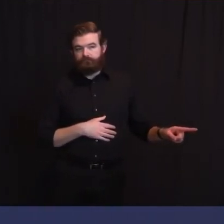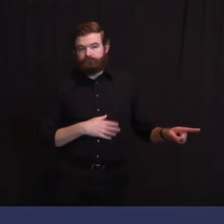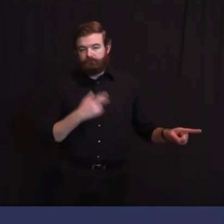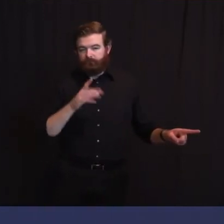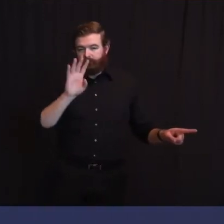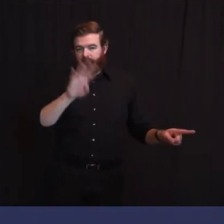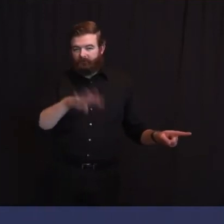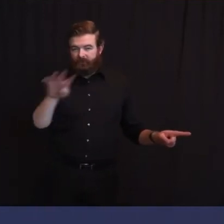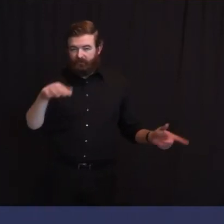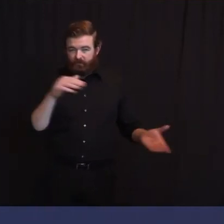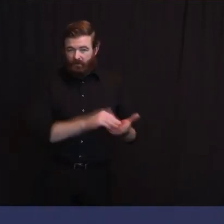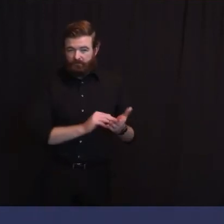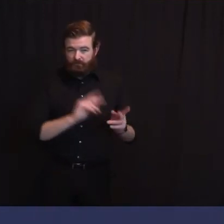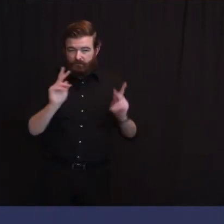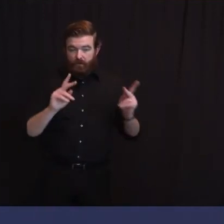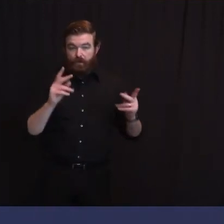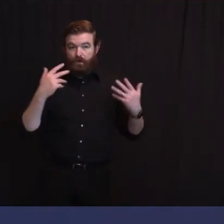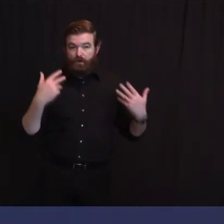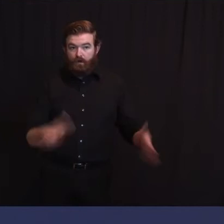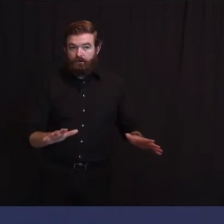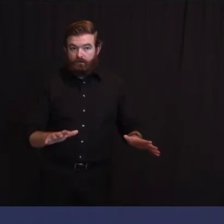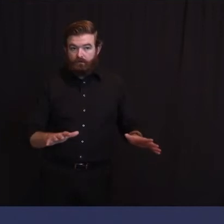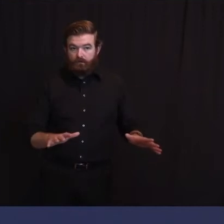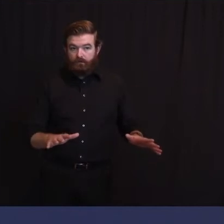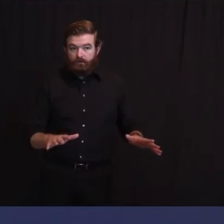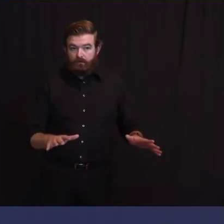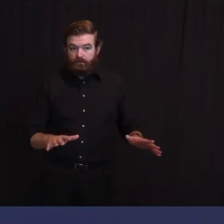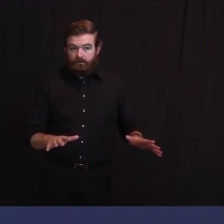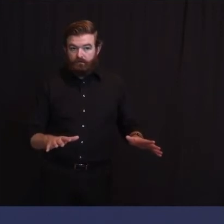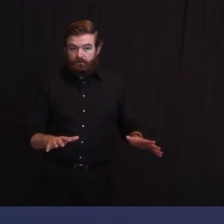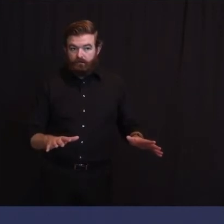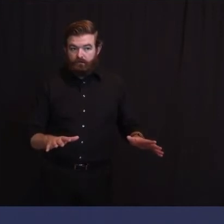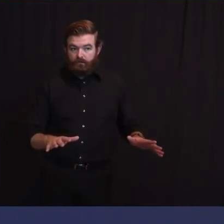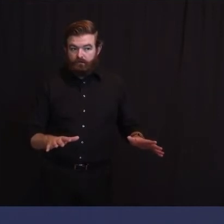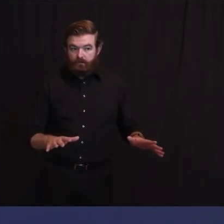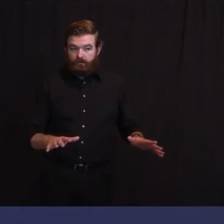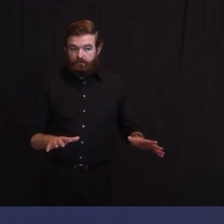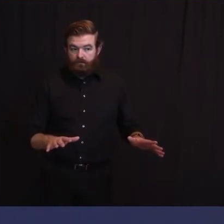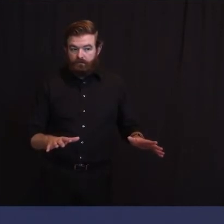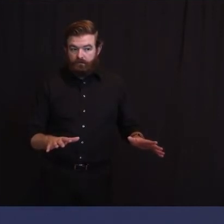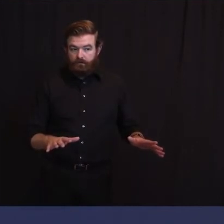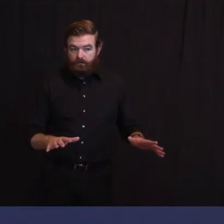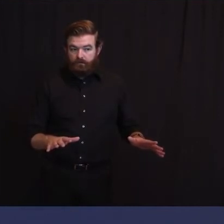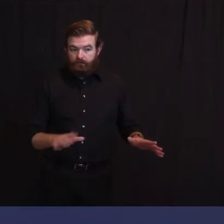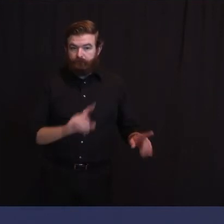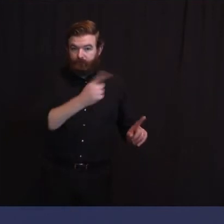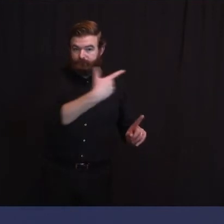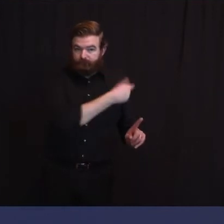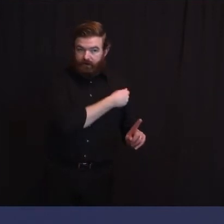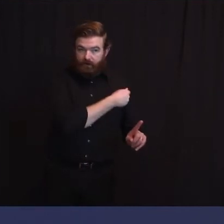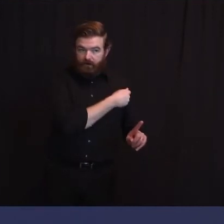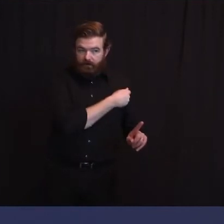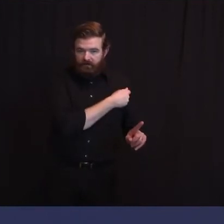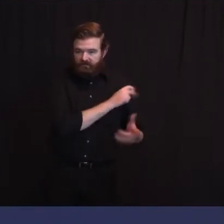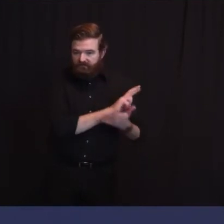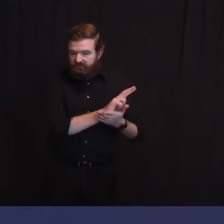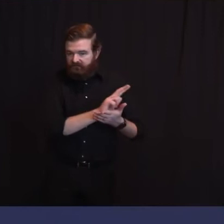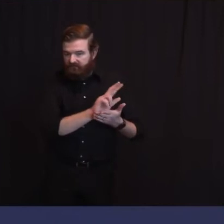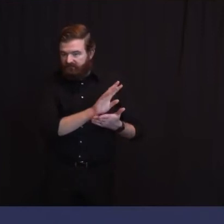have already gone past their window. We will do everything we can to avoid that here. College professors and students.